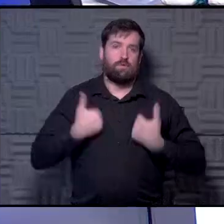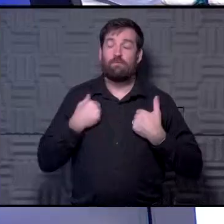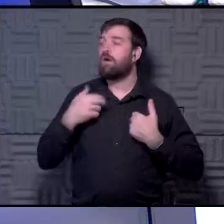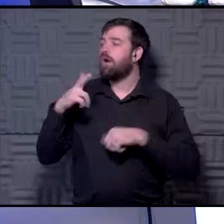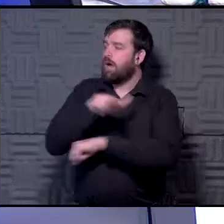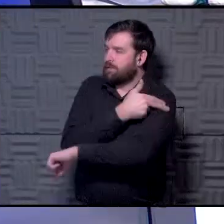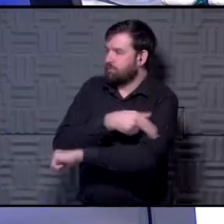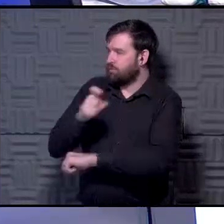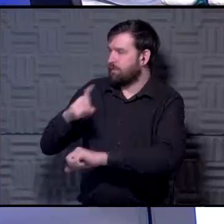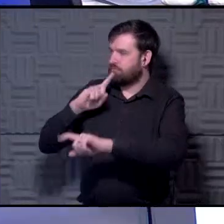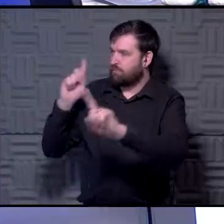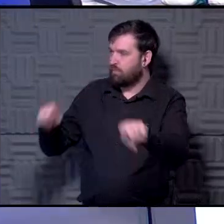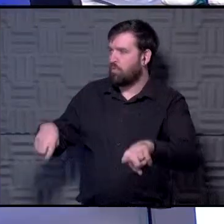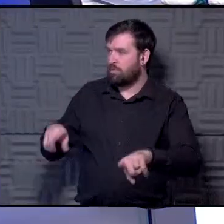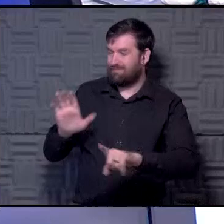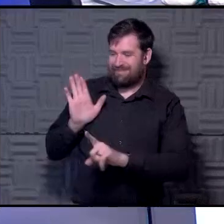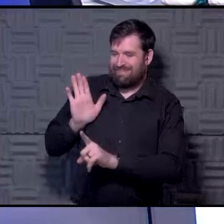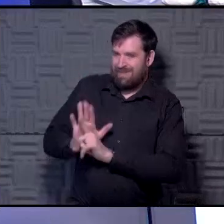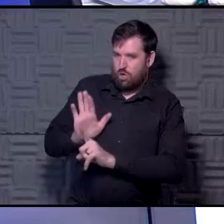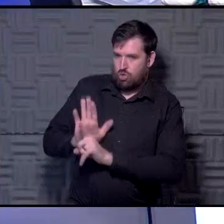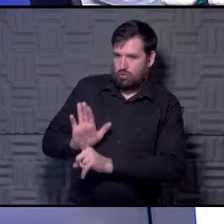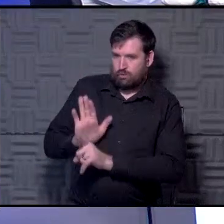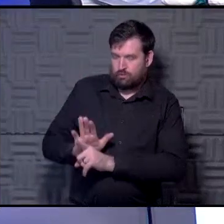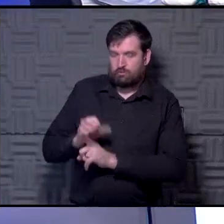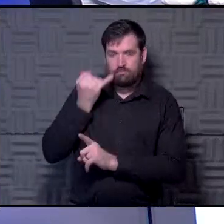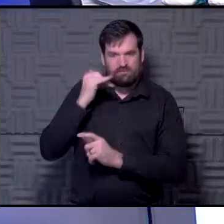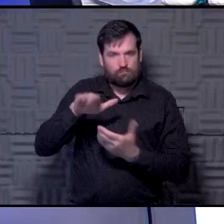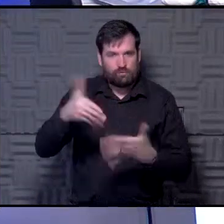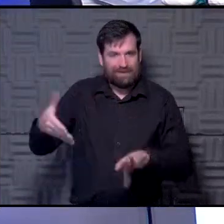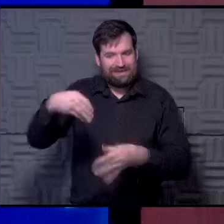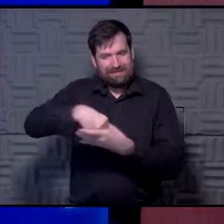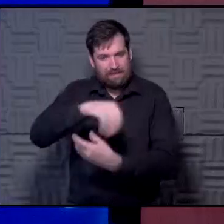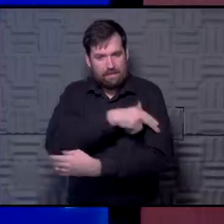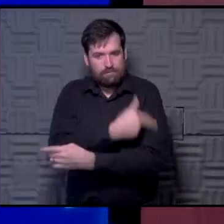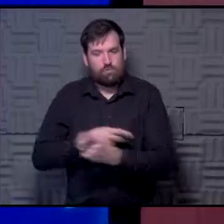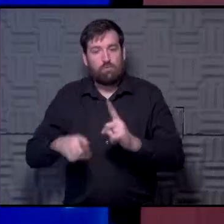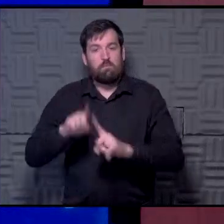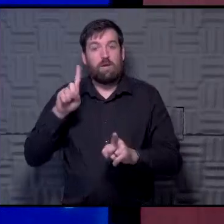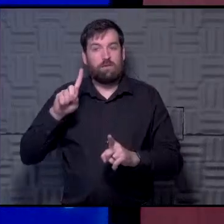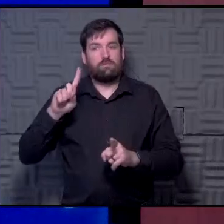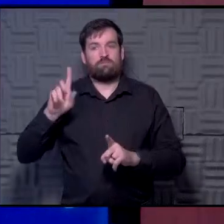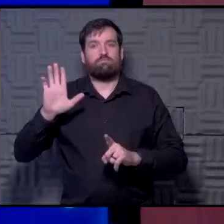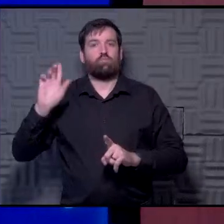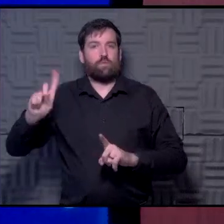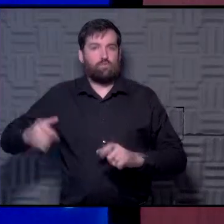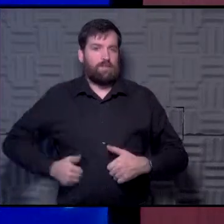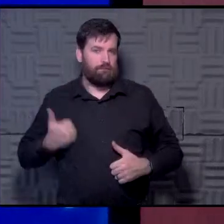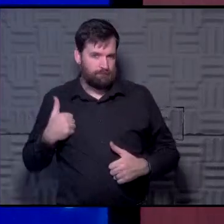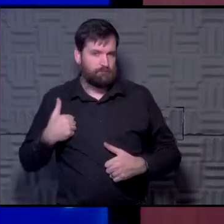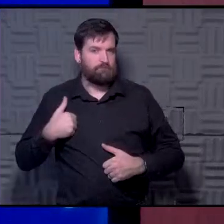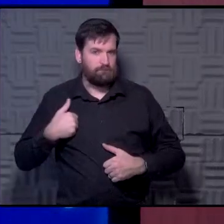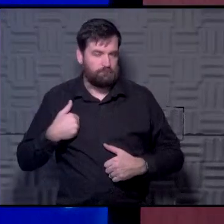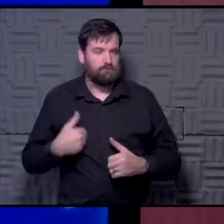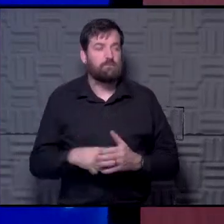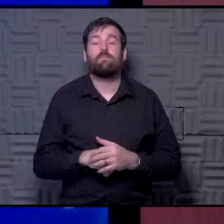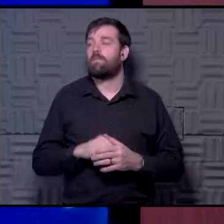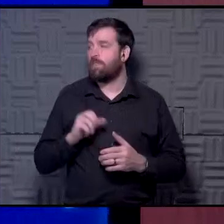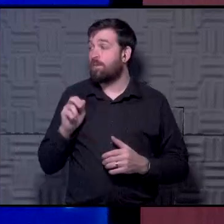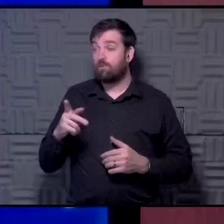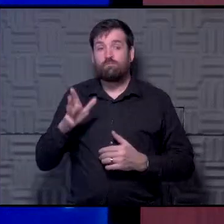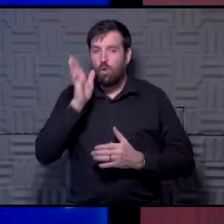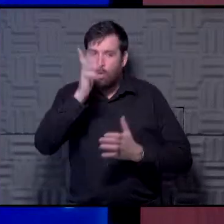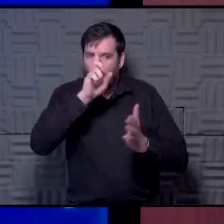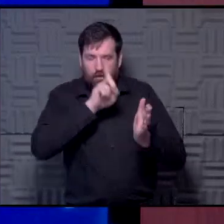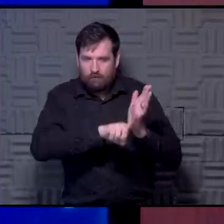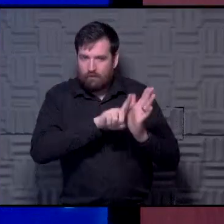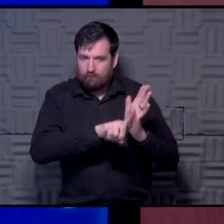have to report that mortality as their mortality if you die in the hospital, but I believe it is your county of residence in which that's attributed to. All right, We'll Bonnie verify asks-